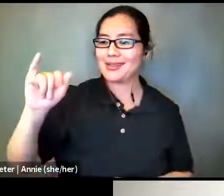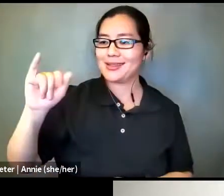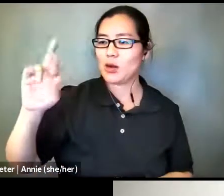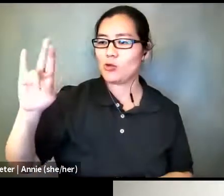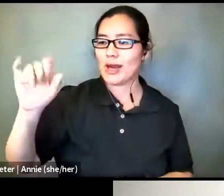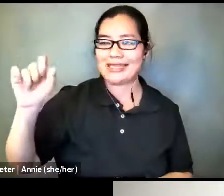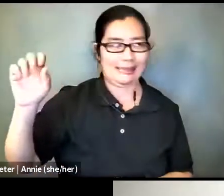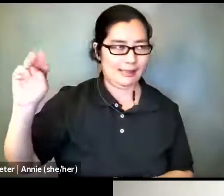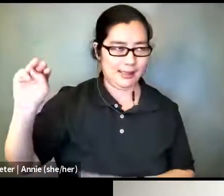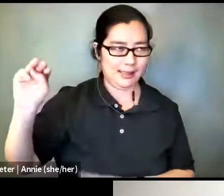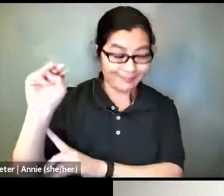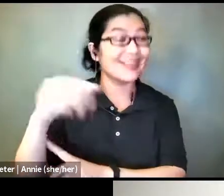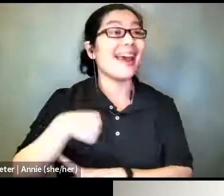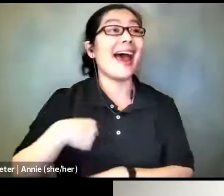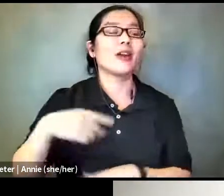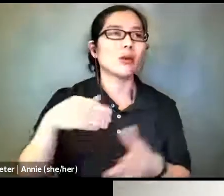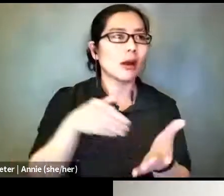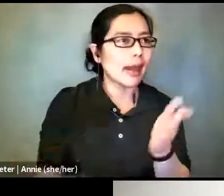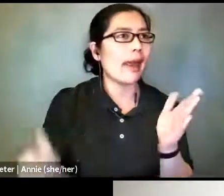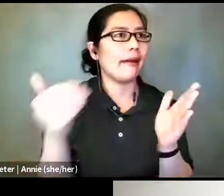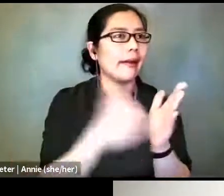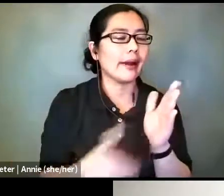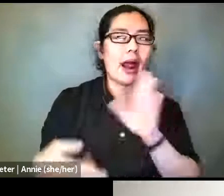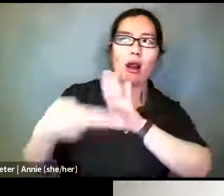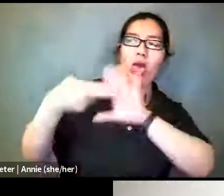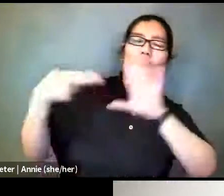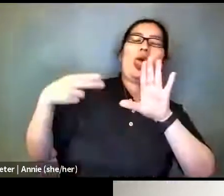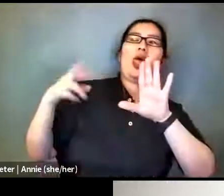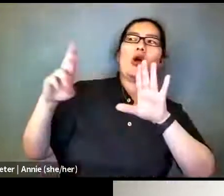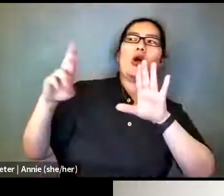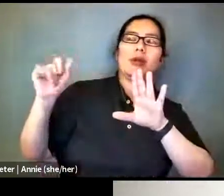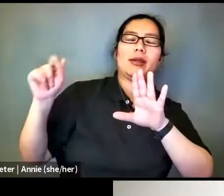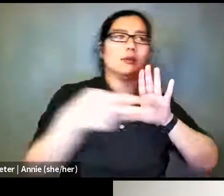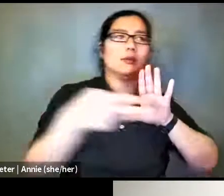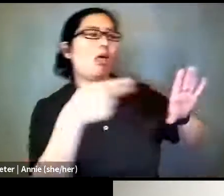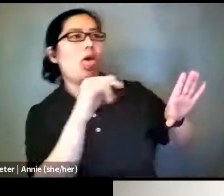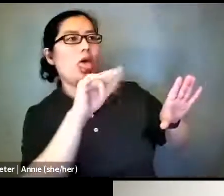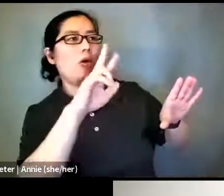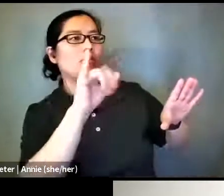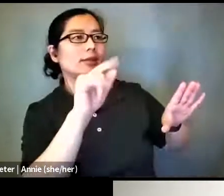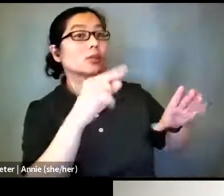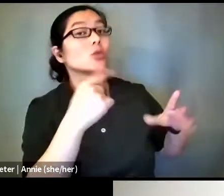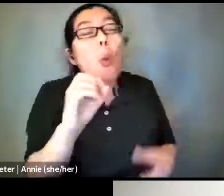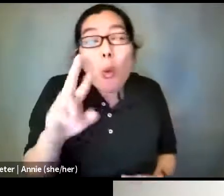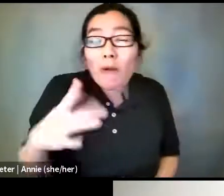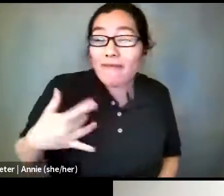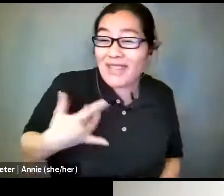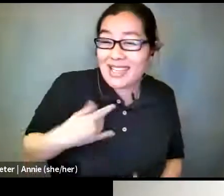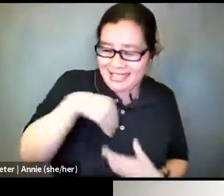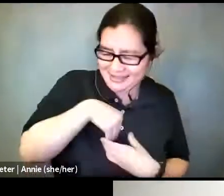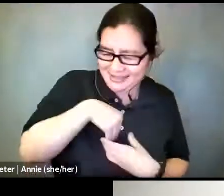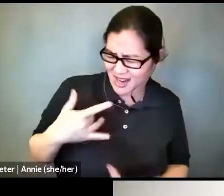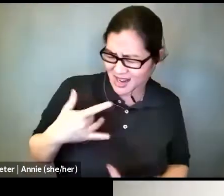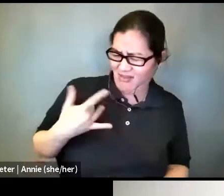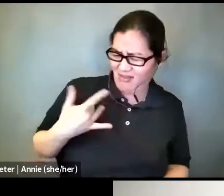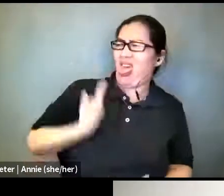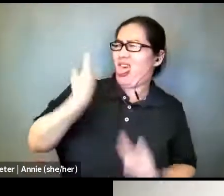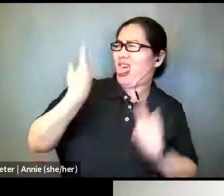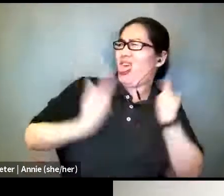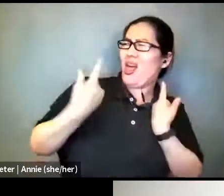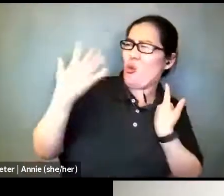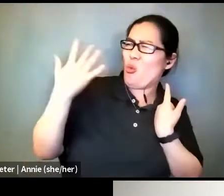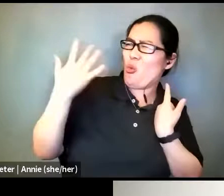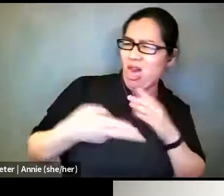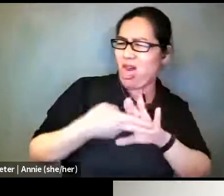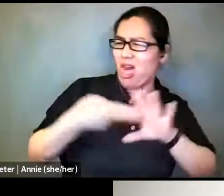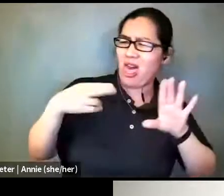you that you need to kind of investigate and figure out, well, why am I feeling that way? I agree with you. Absolutely. And there are some,